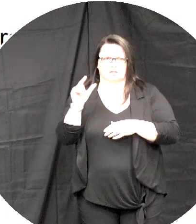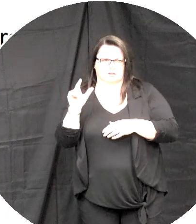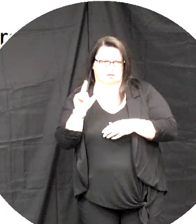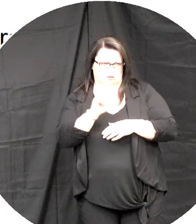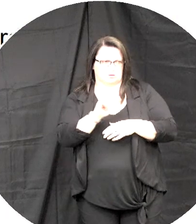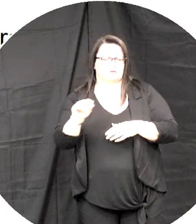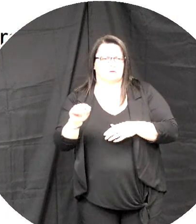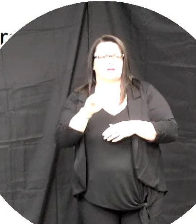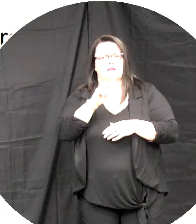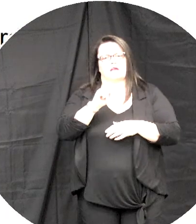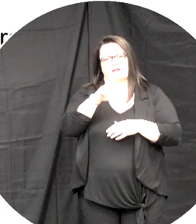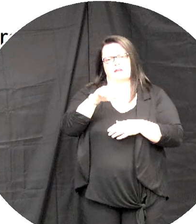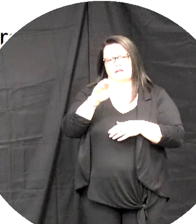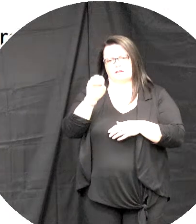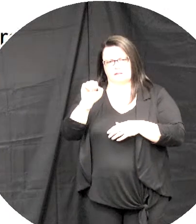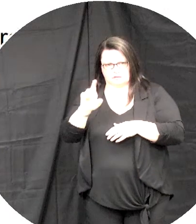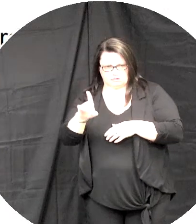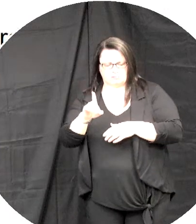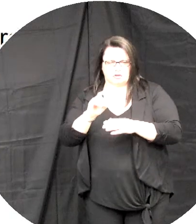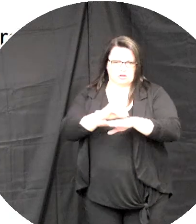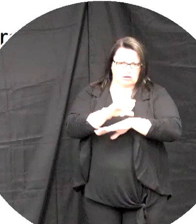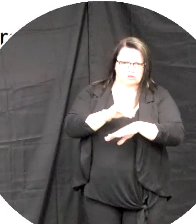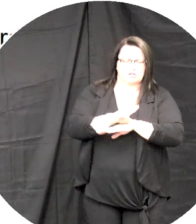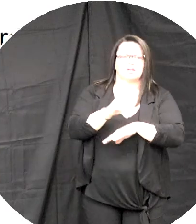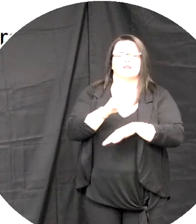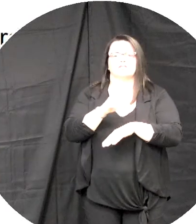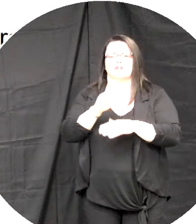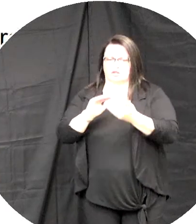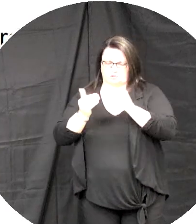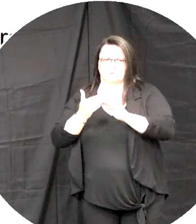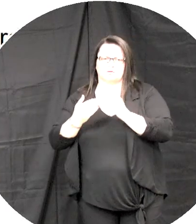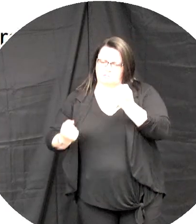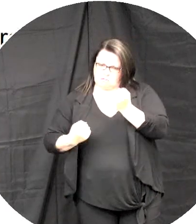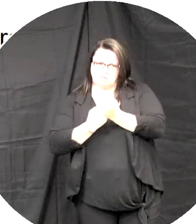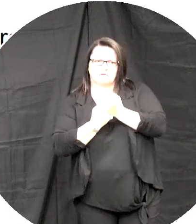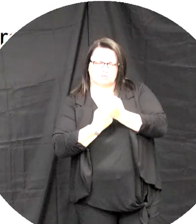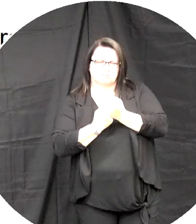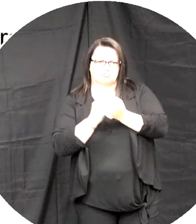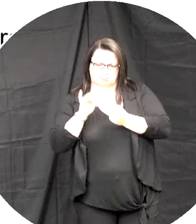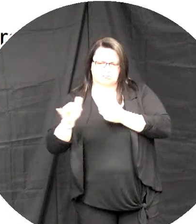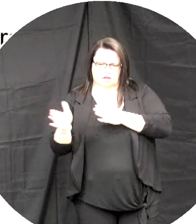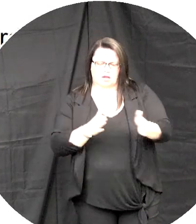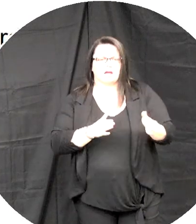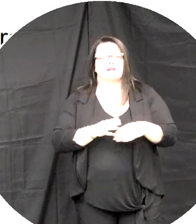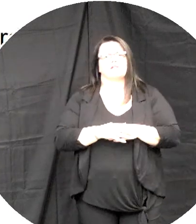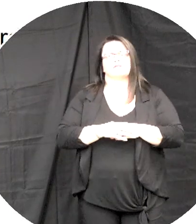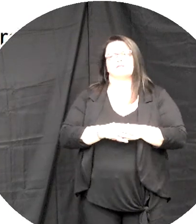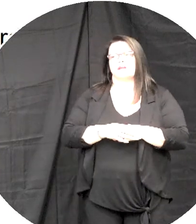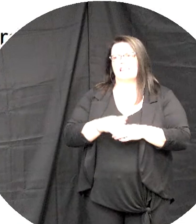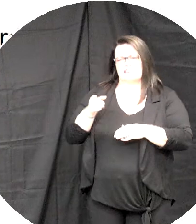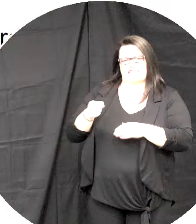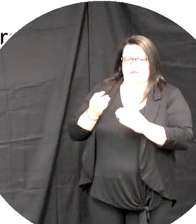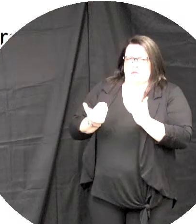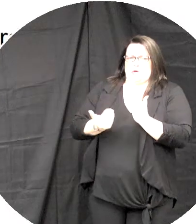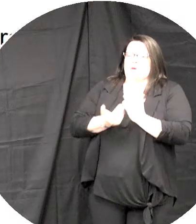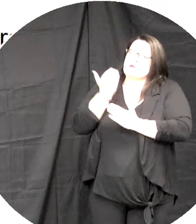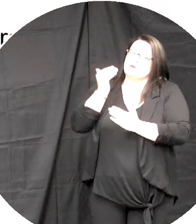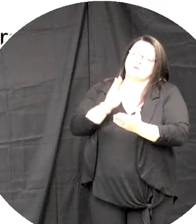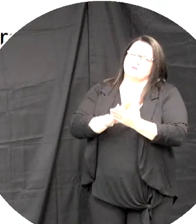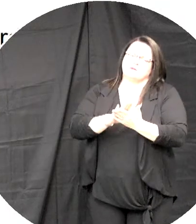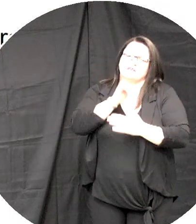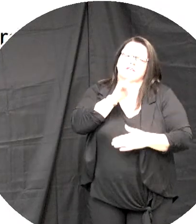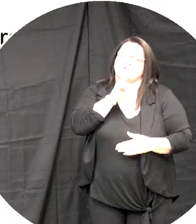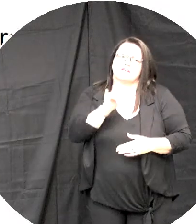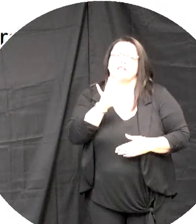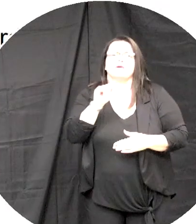in consultations, and the community again endorsed this strategy. Unlike the others, this is not a new school per se, but a